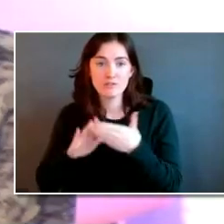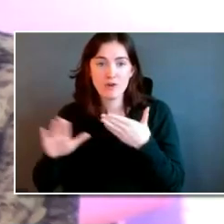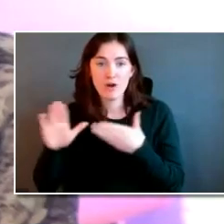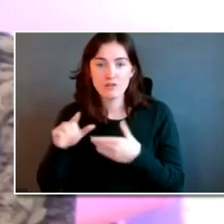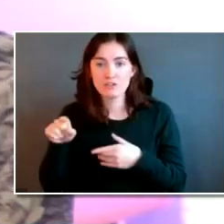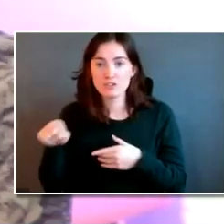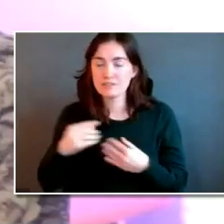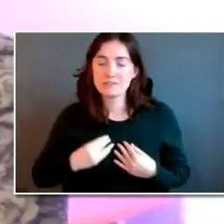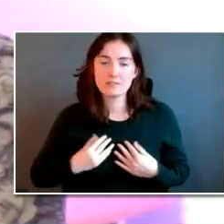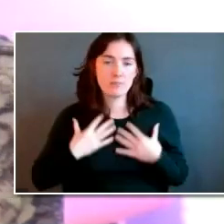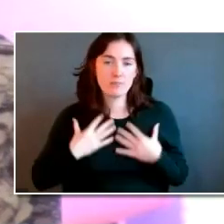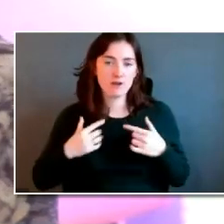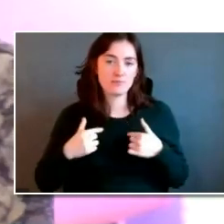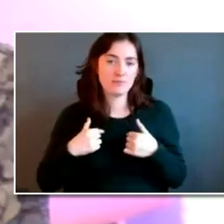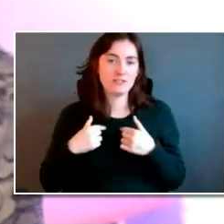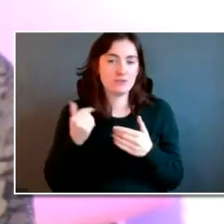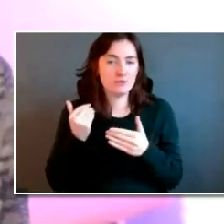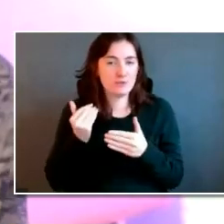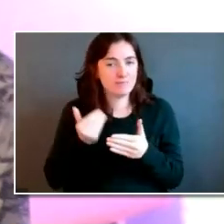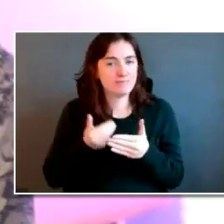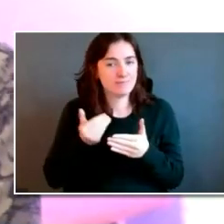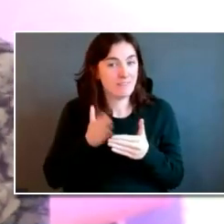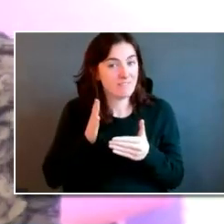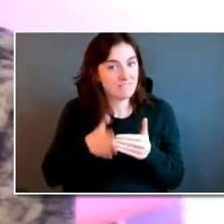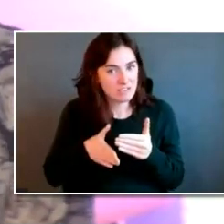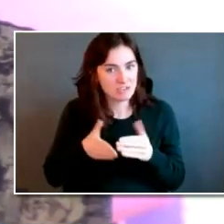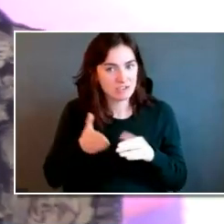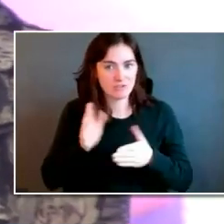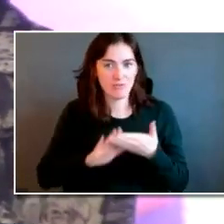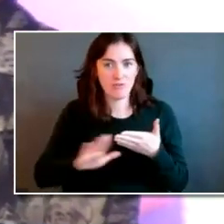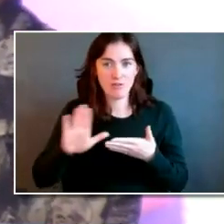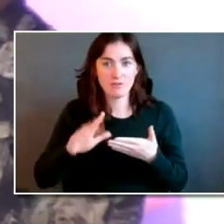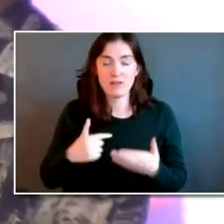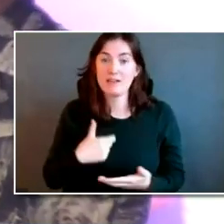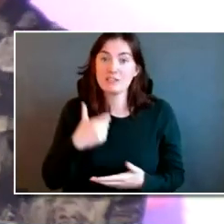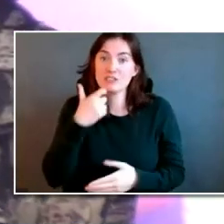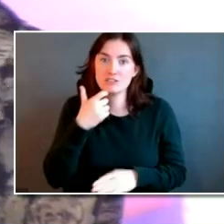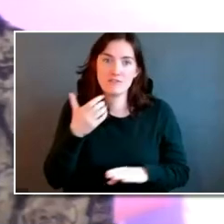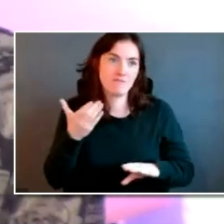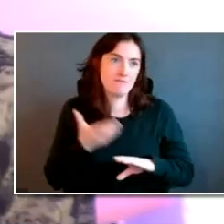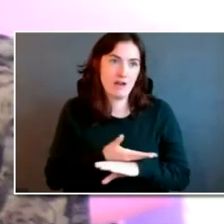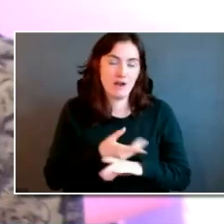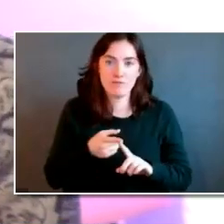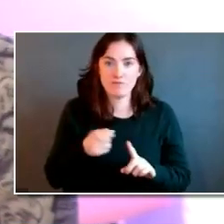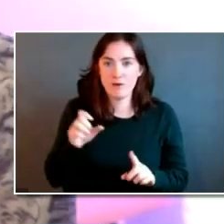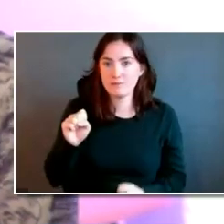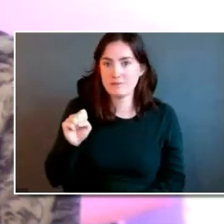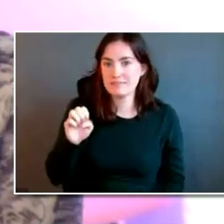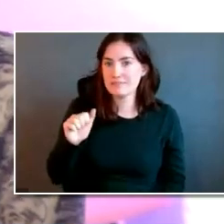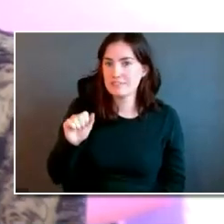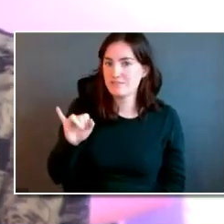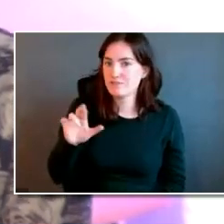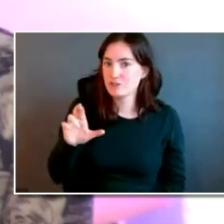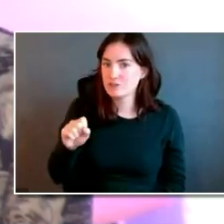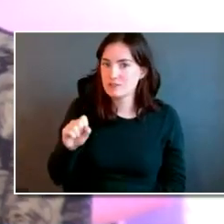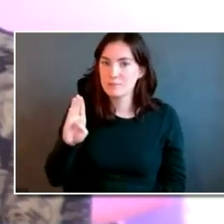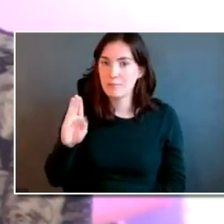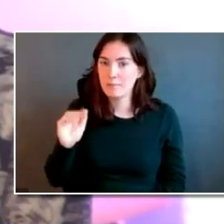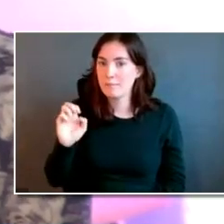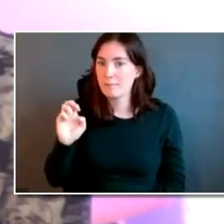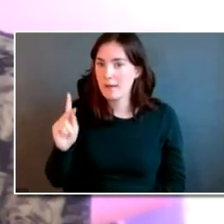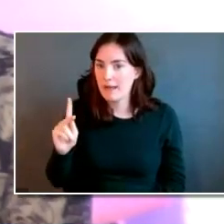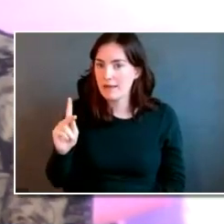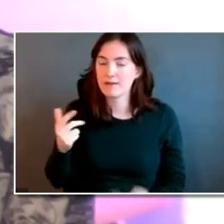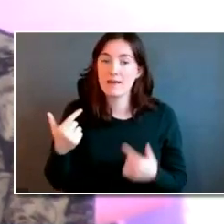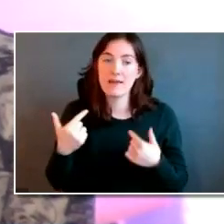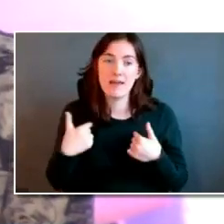me to finish college. I had just gotten fired from Seafirst Bank, and she said, and I was in hiatus